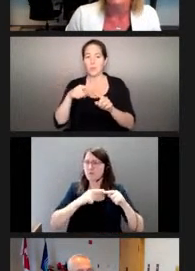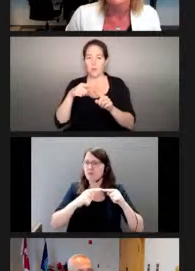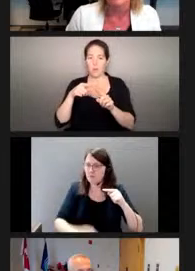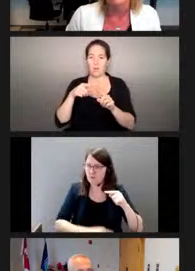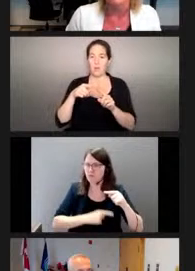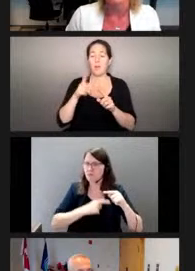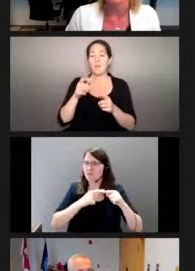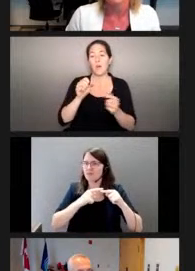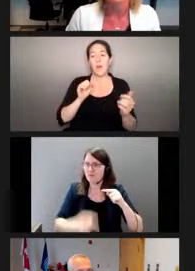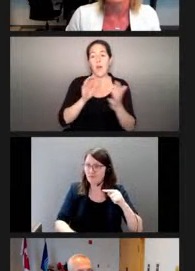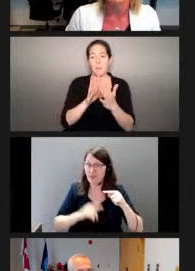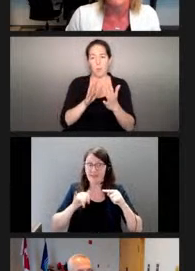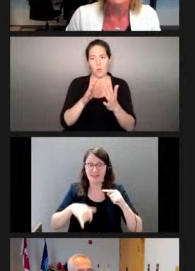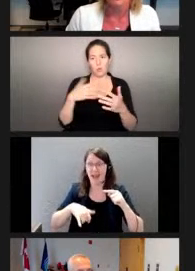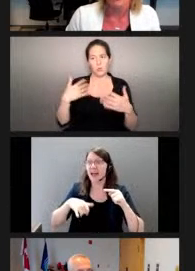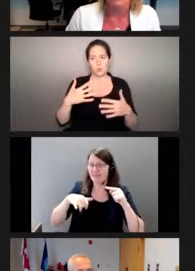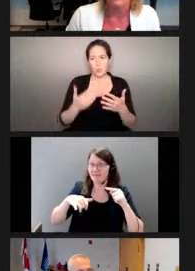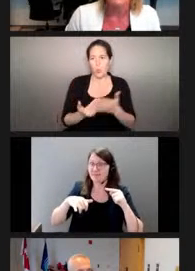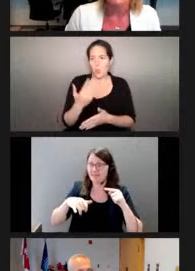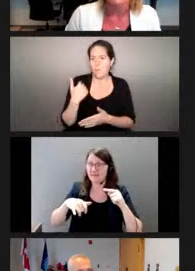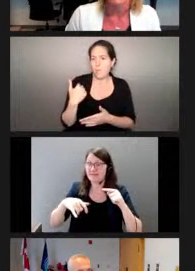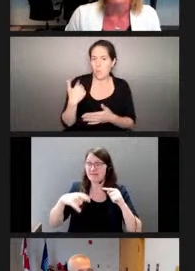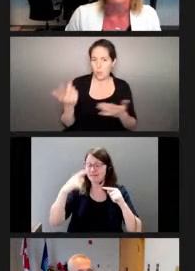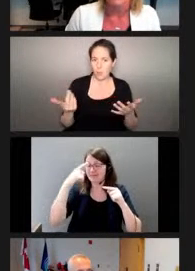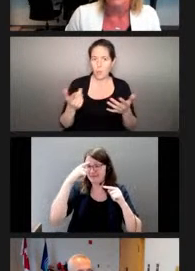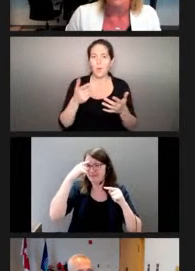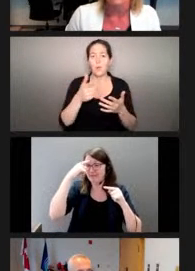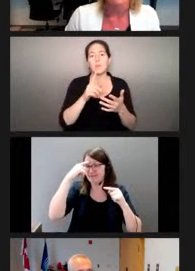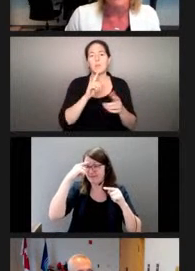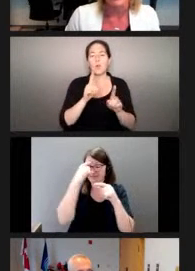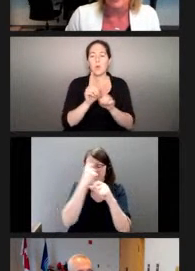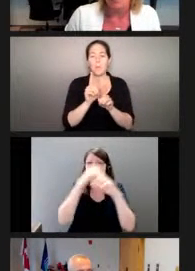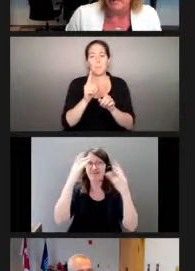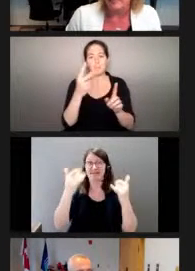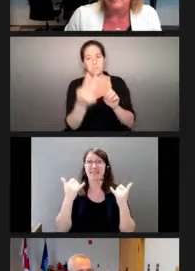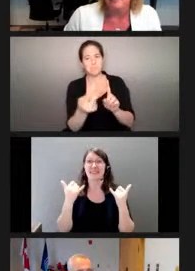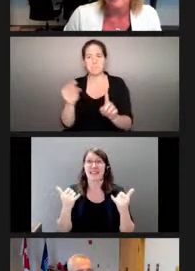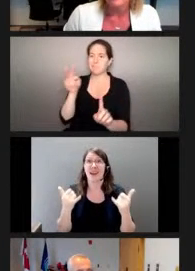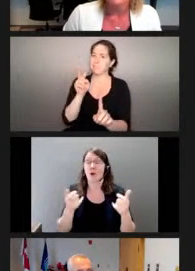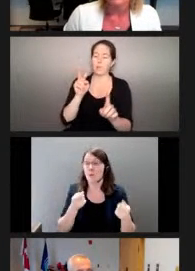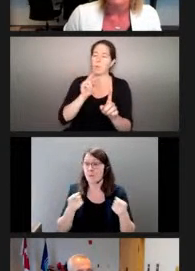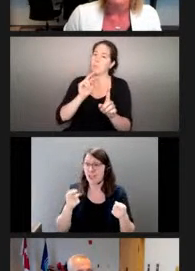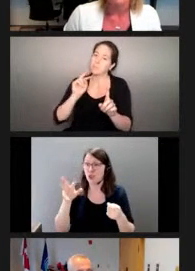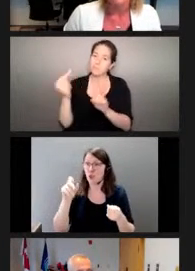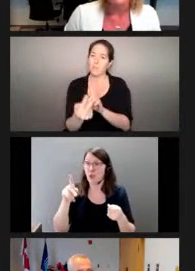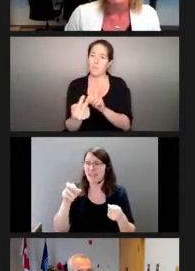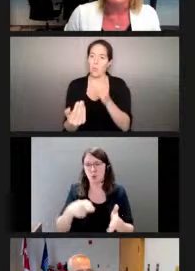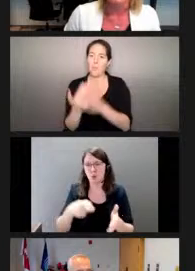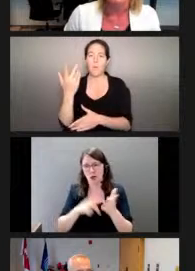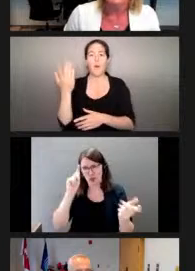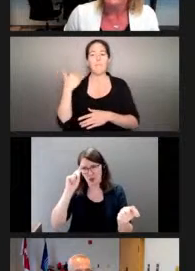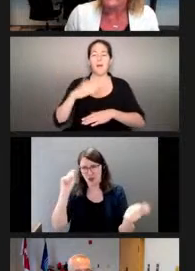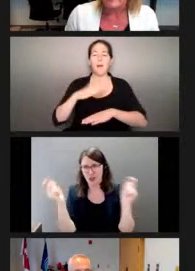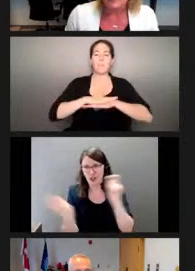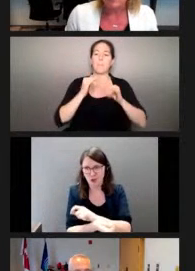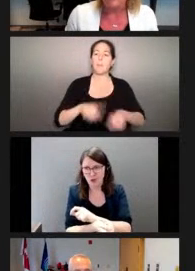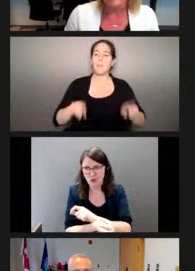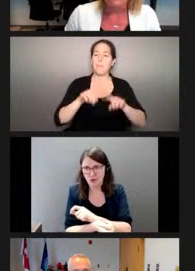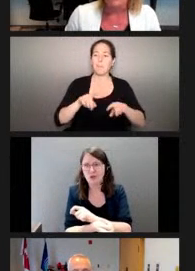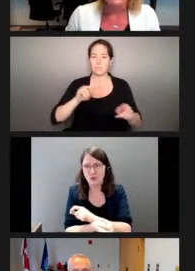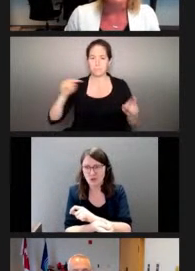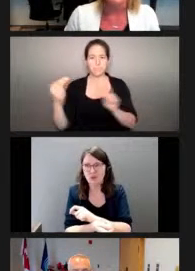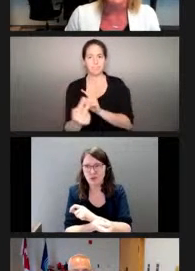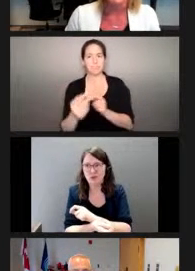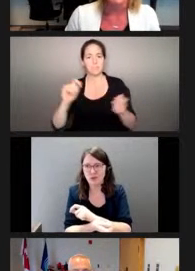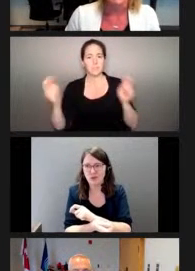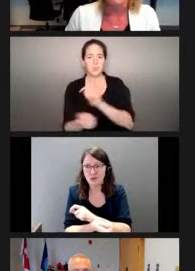a paradigm shift from the status quo of approach to managing waste. So it replaces what is